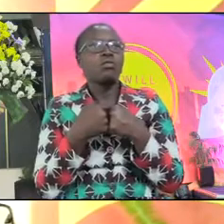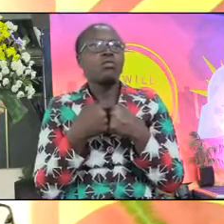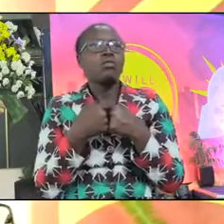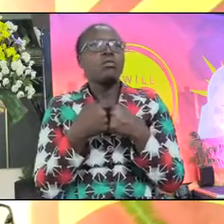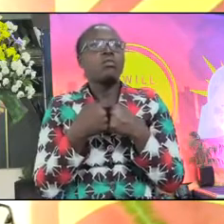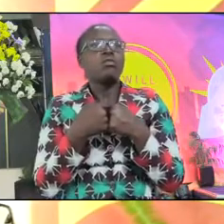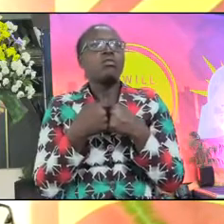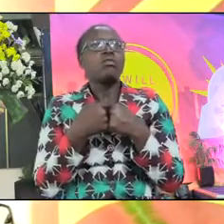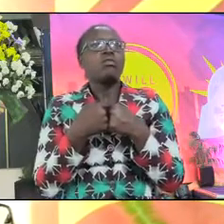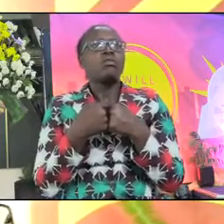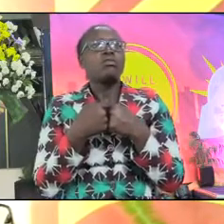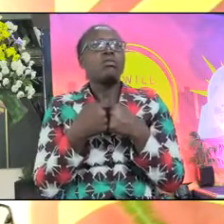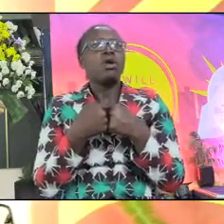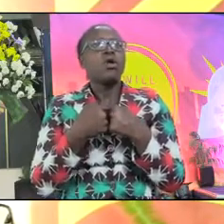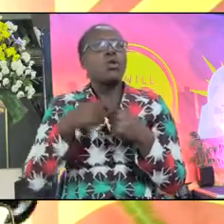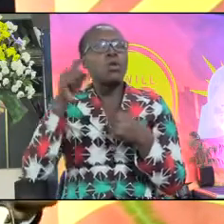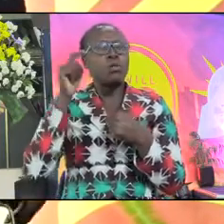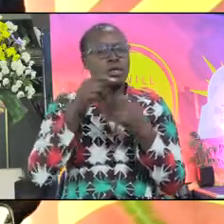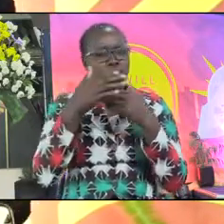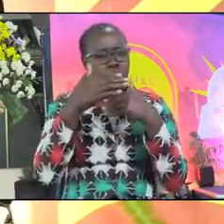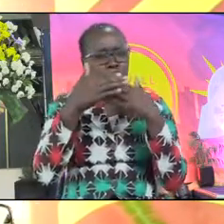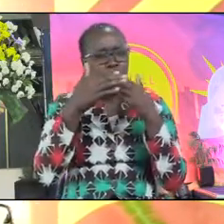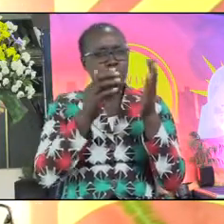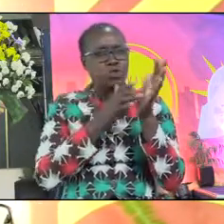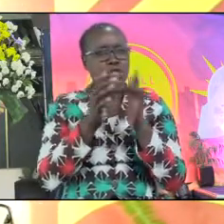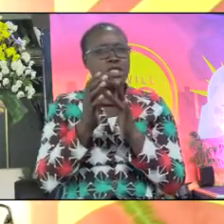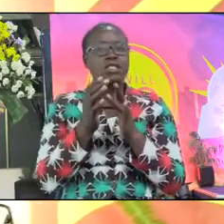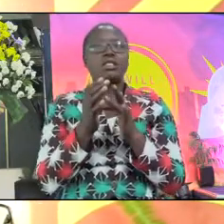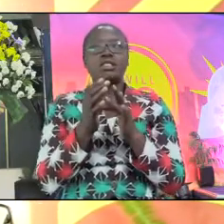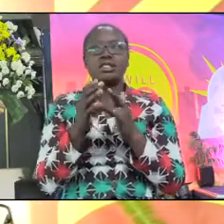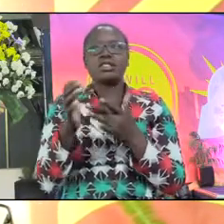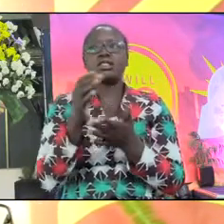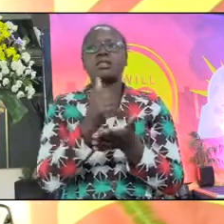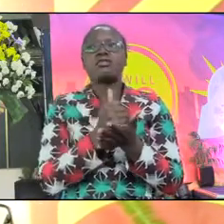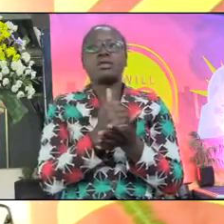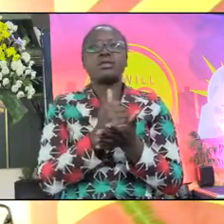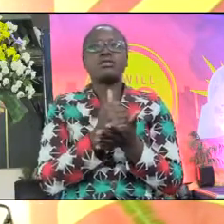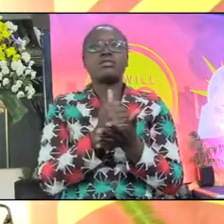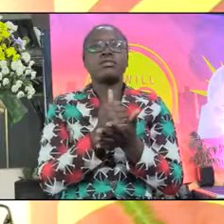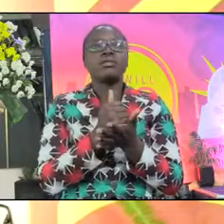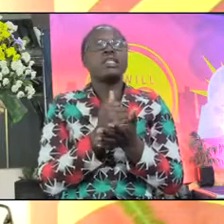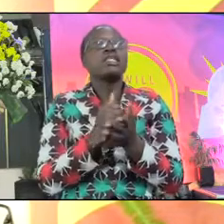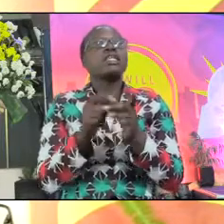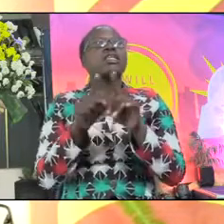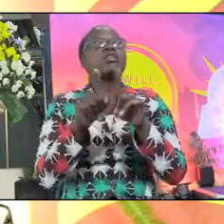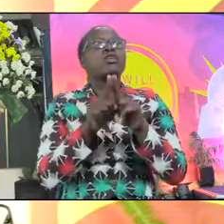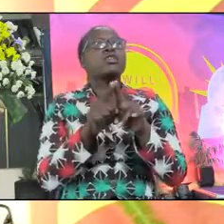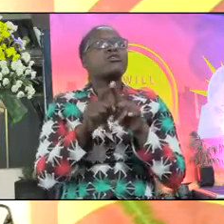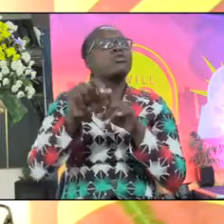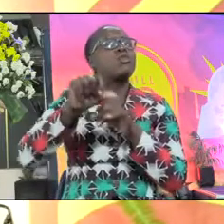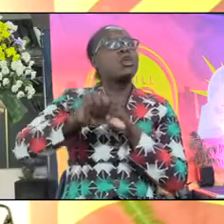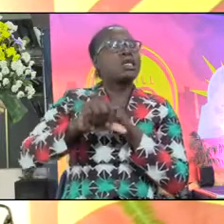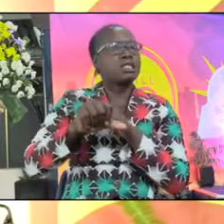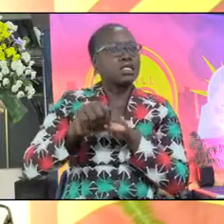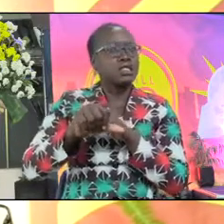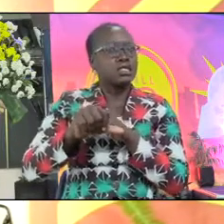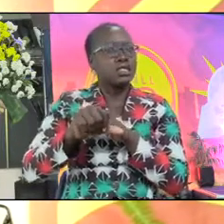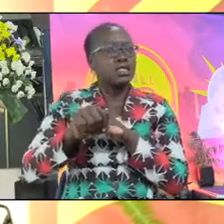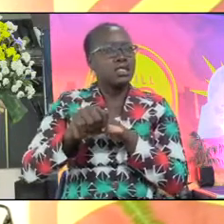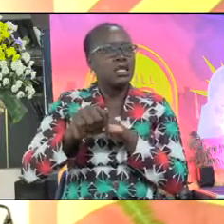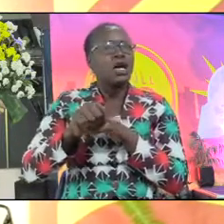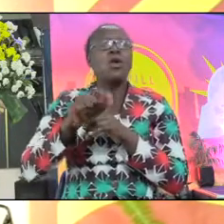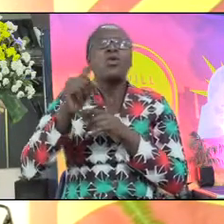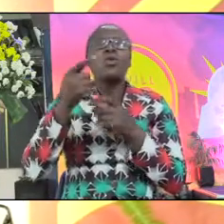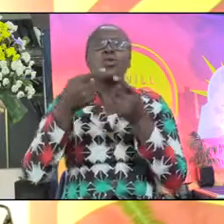we got to be close to Jesus. Come on, somebody. And even worse,